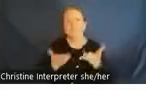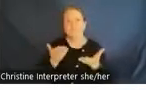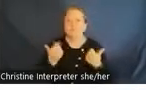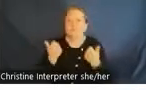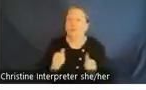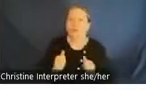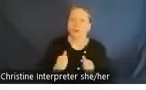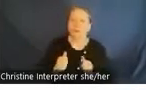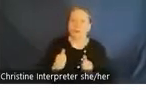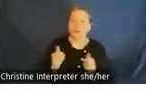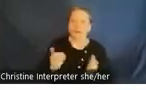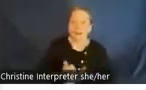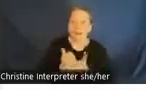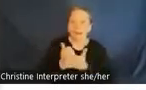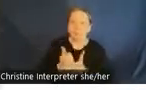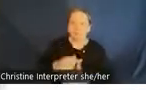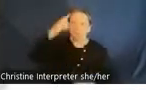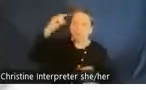keep doing what you're doing.